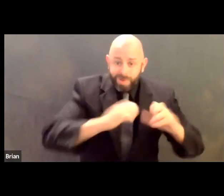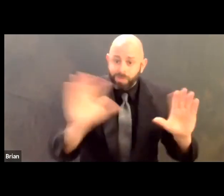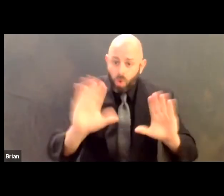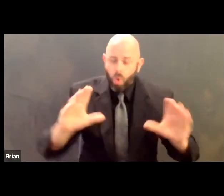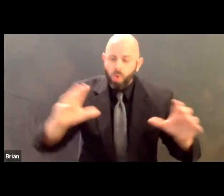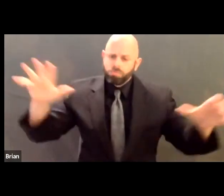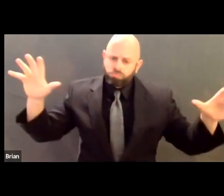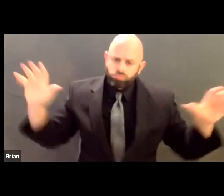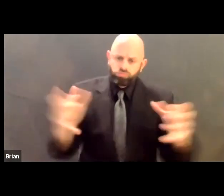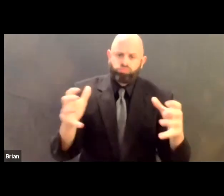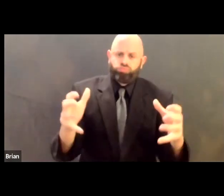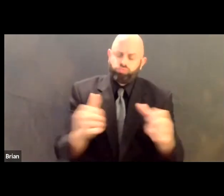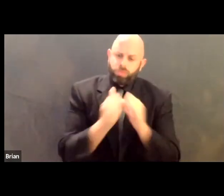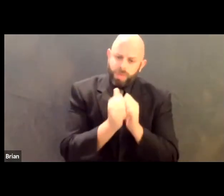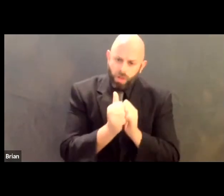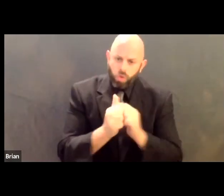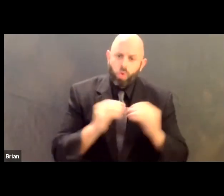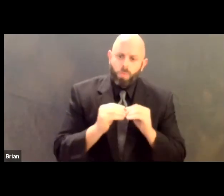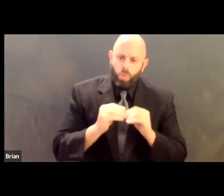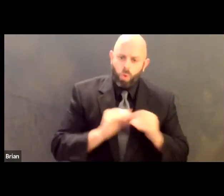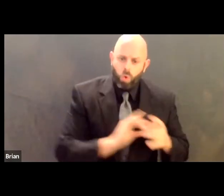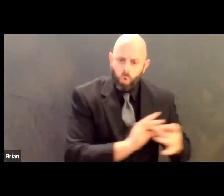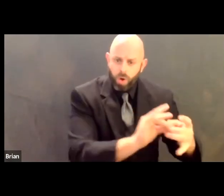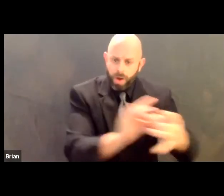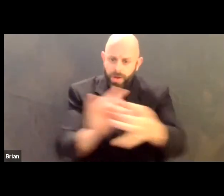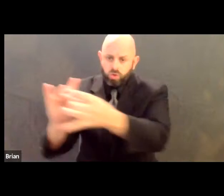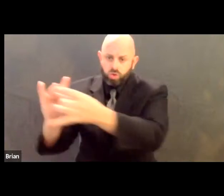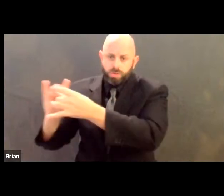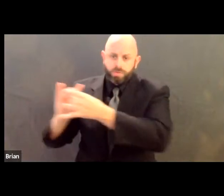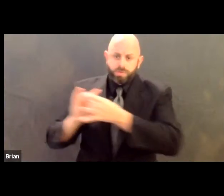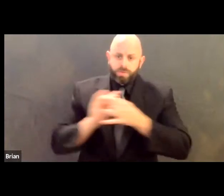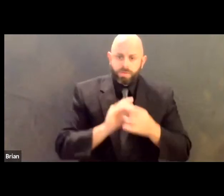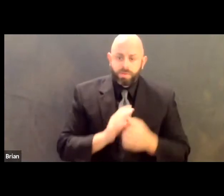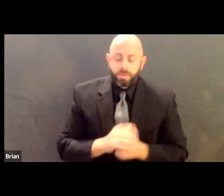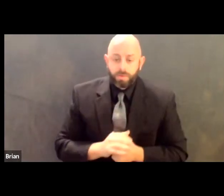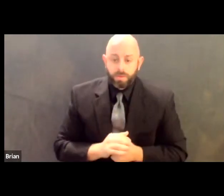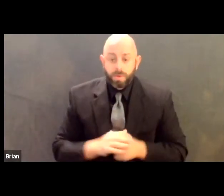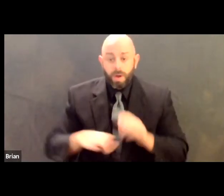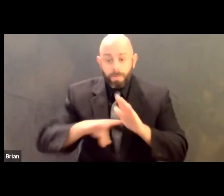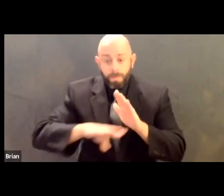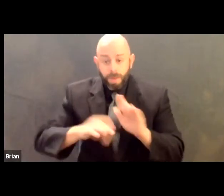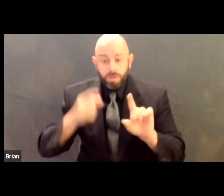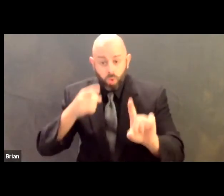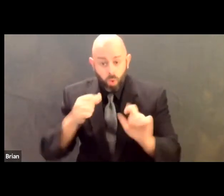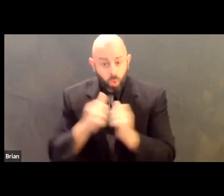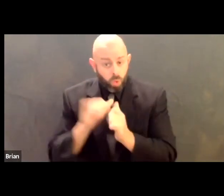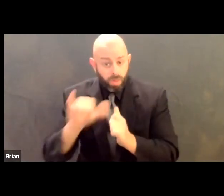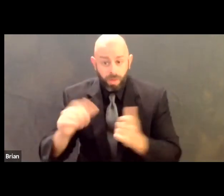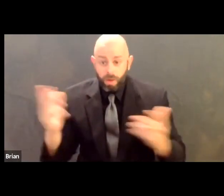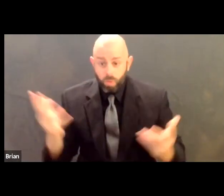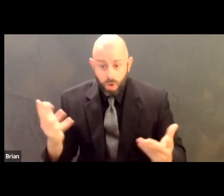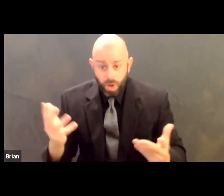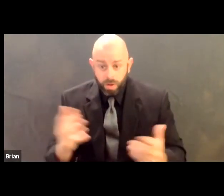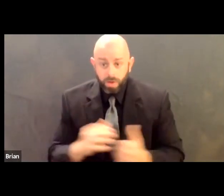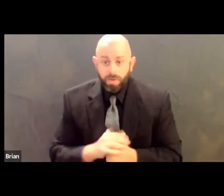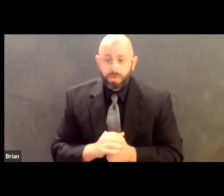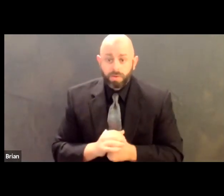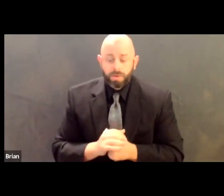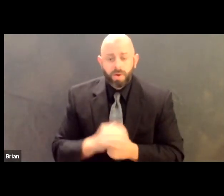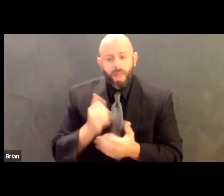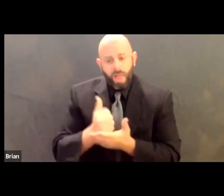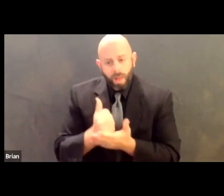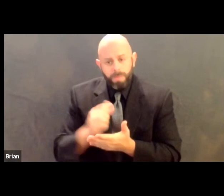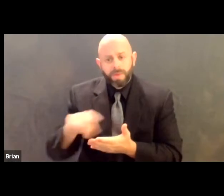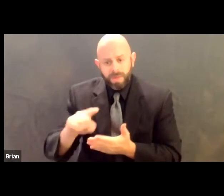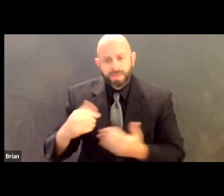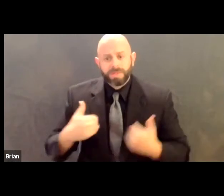oriented coordination. And the basic thing on that was basically getting these young people with